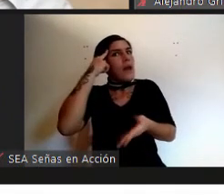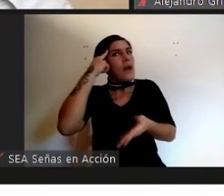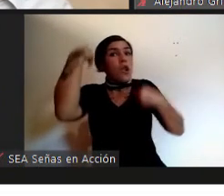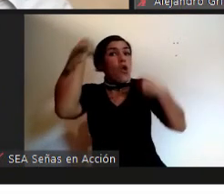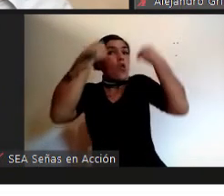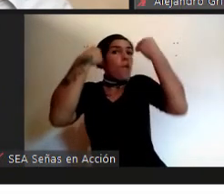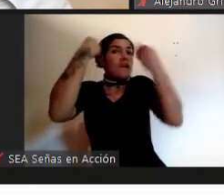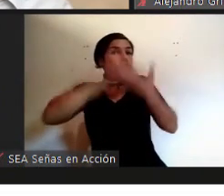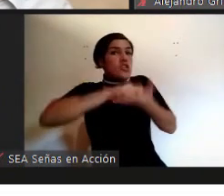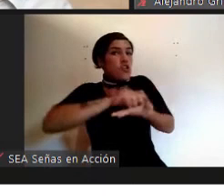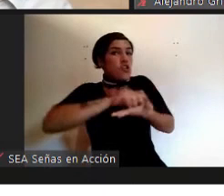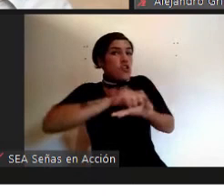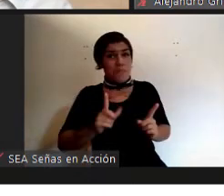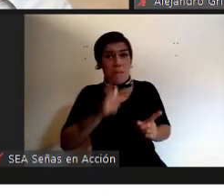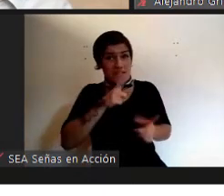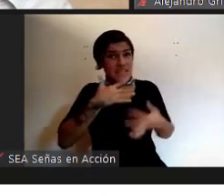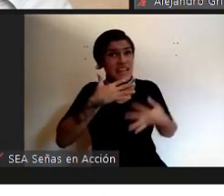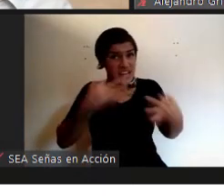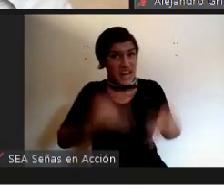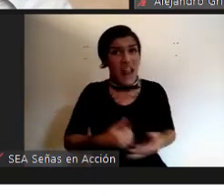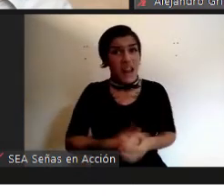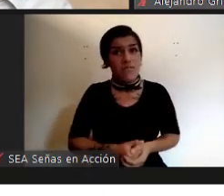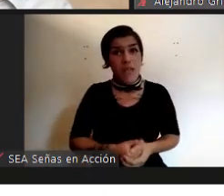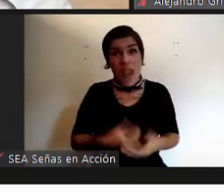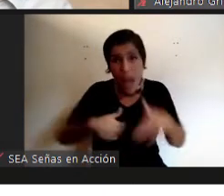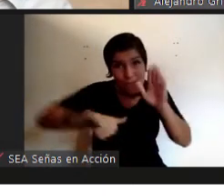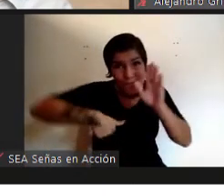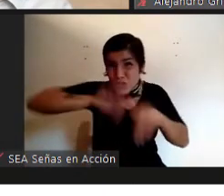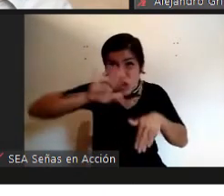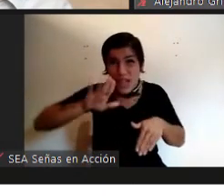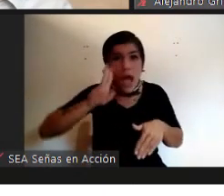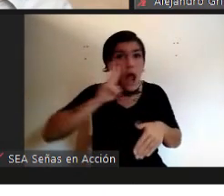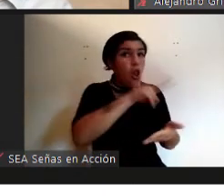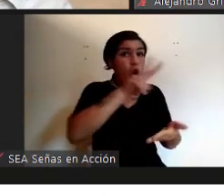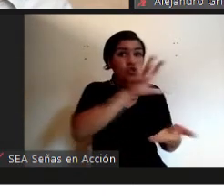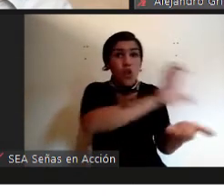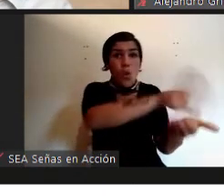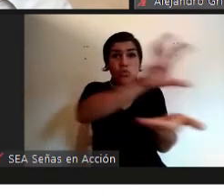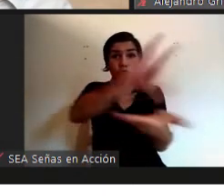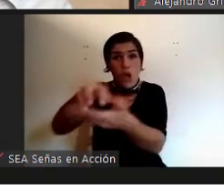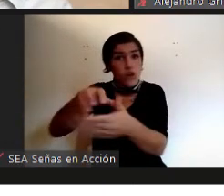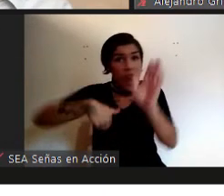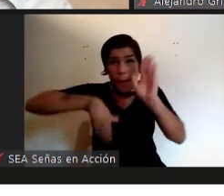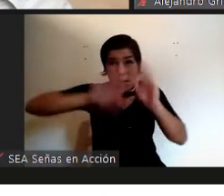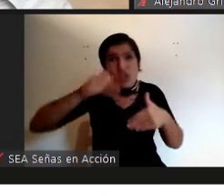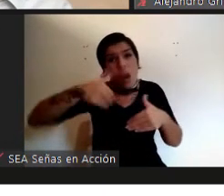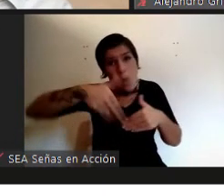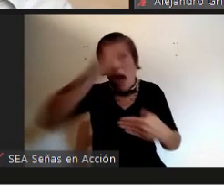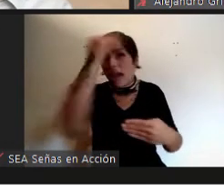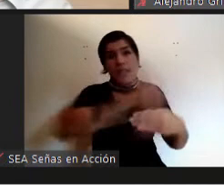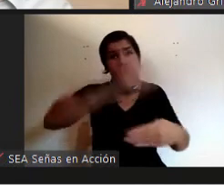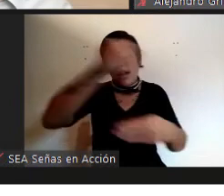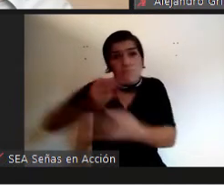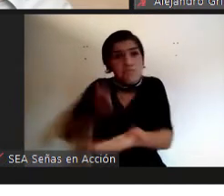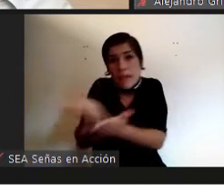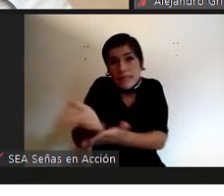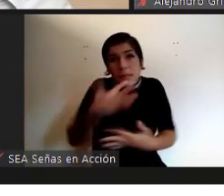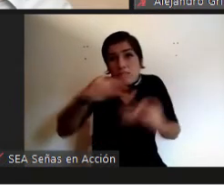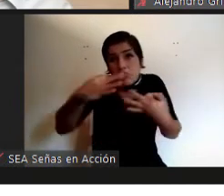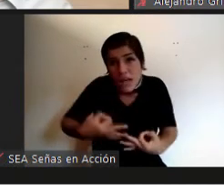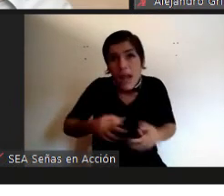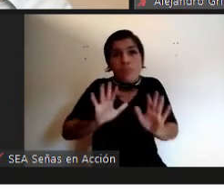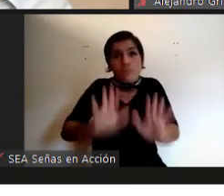Museums issued a report where they said that one-third part of museums will close, and this